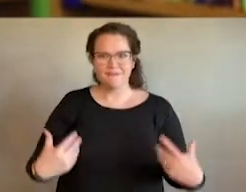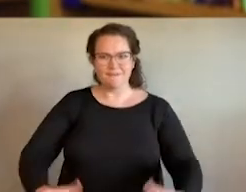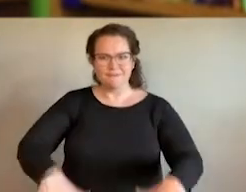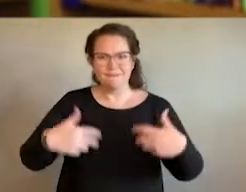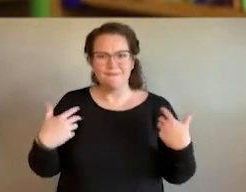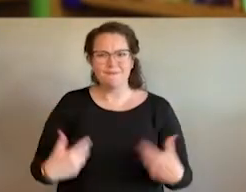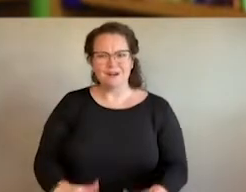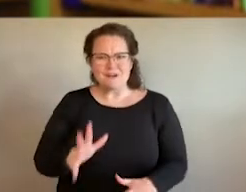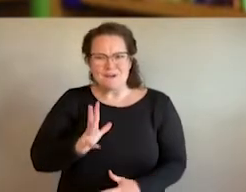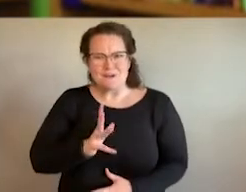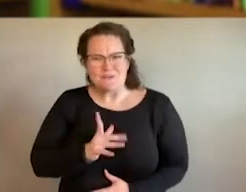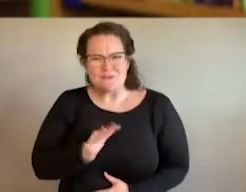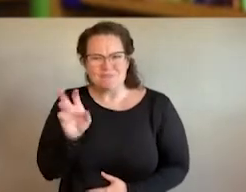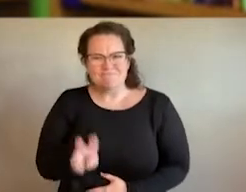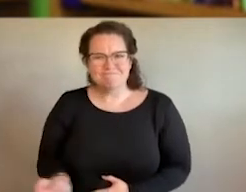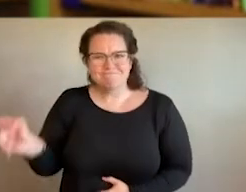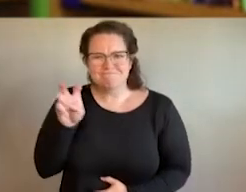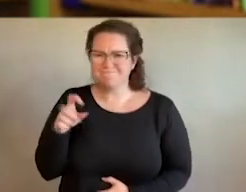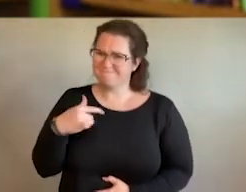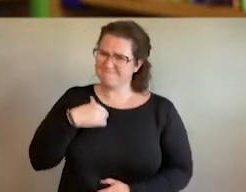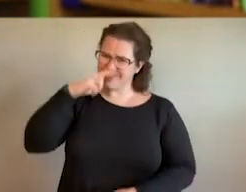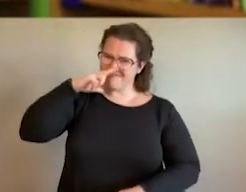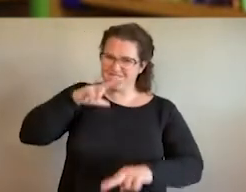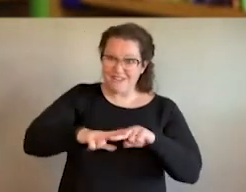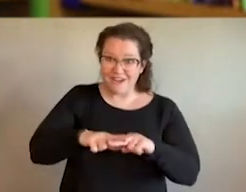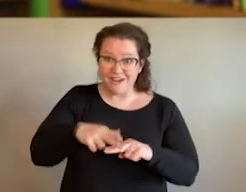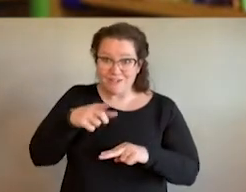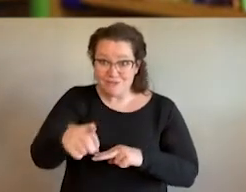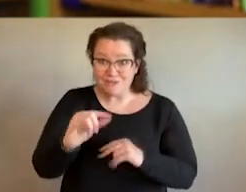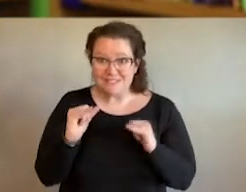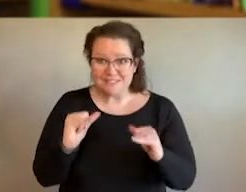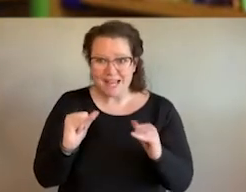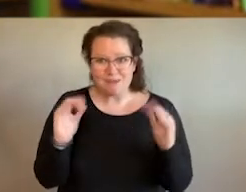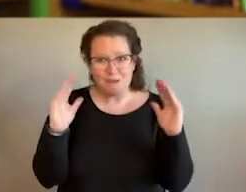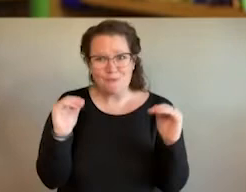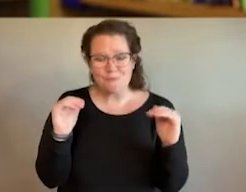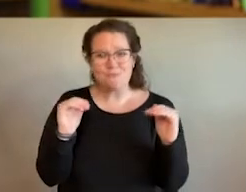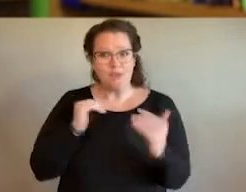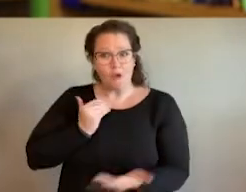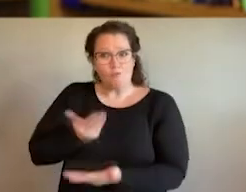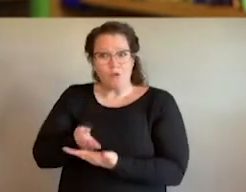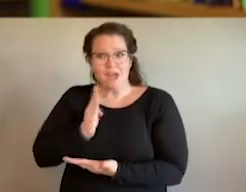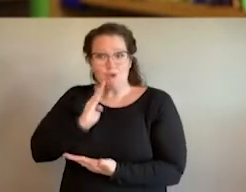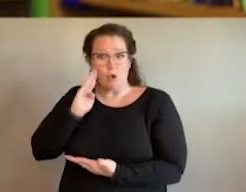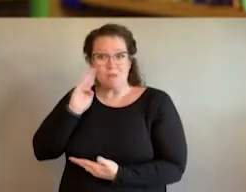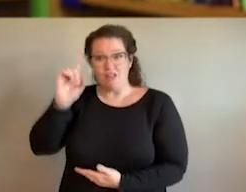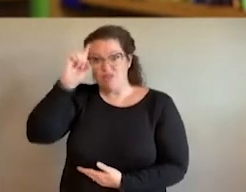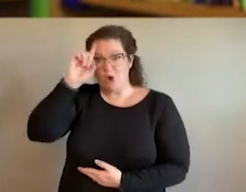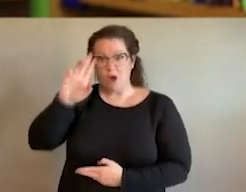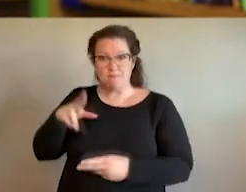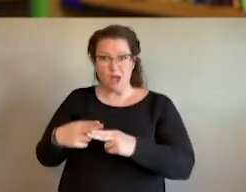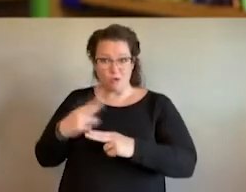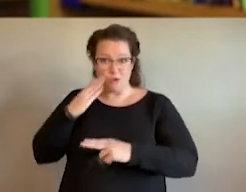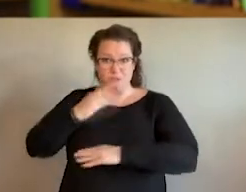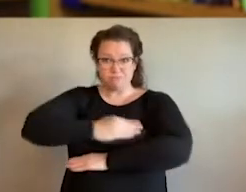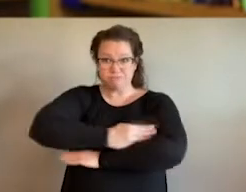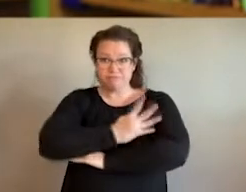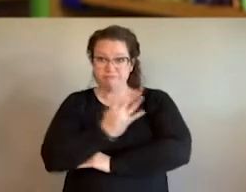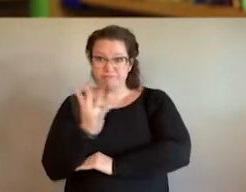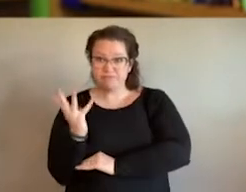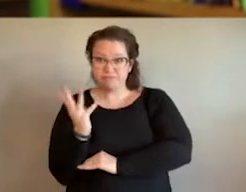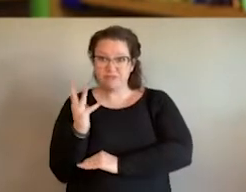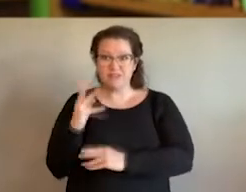Amazing adventure. I hope you had as much fun as we did. I got home and I was thinking about Spike the porcupine, and